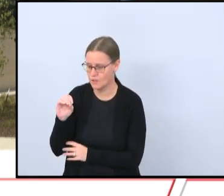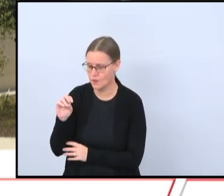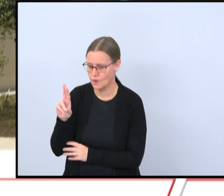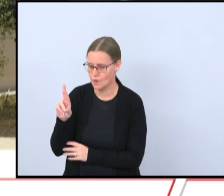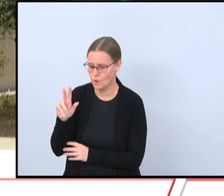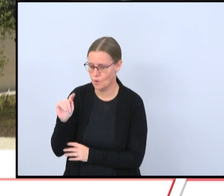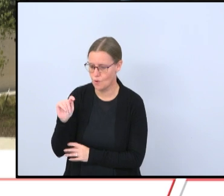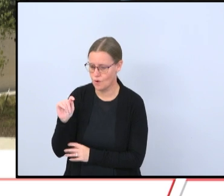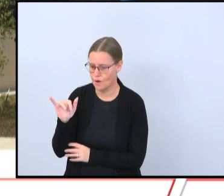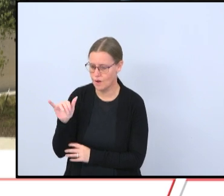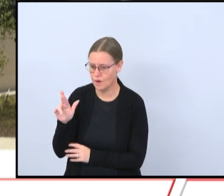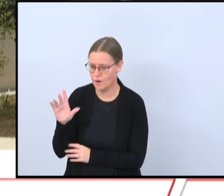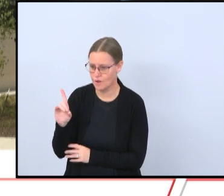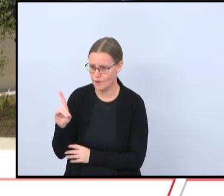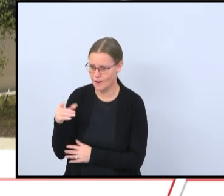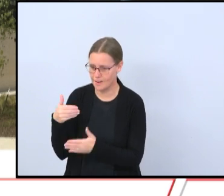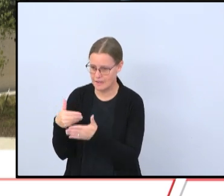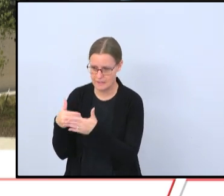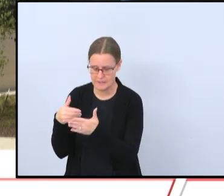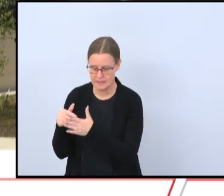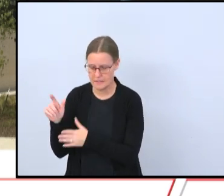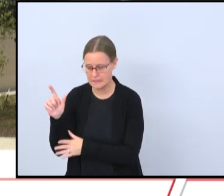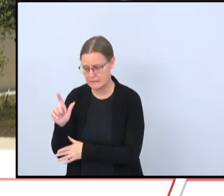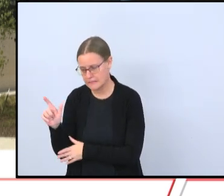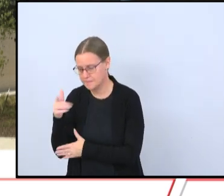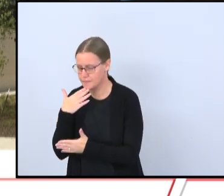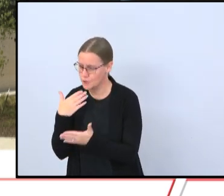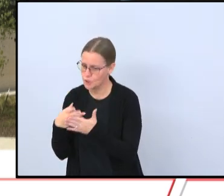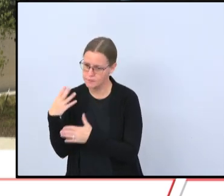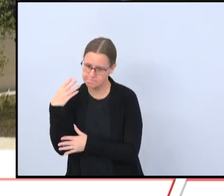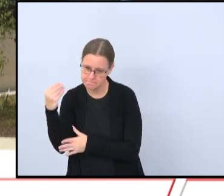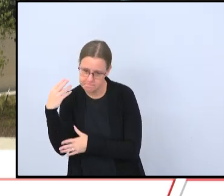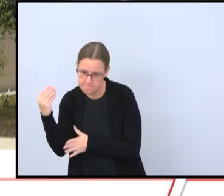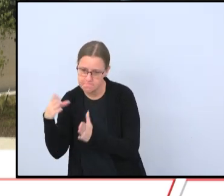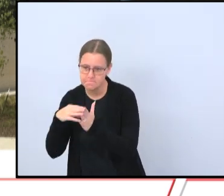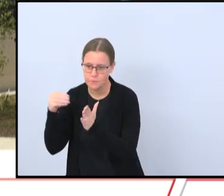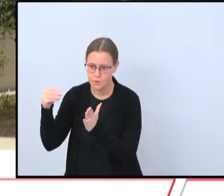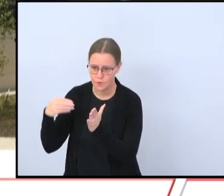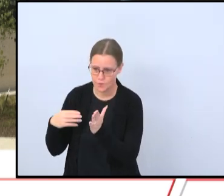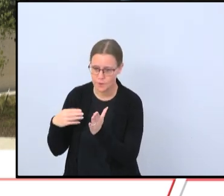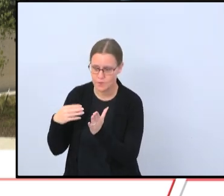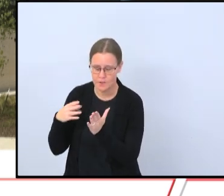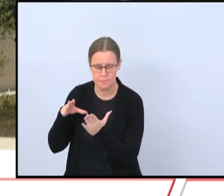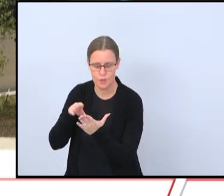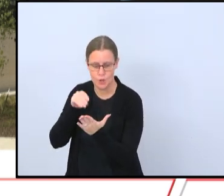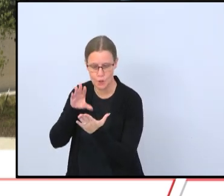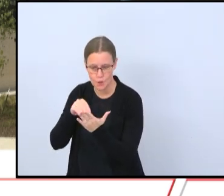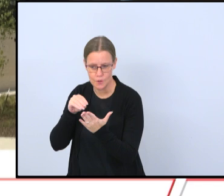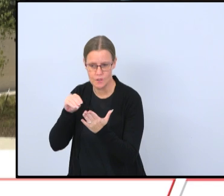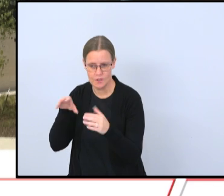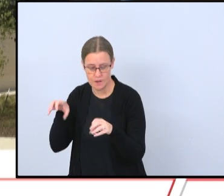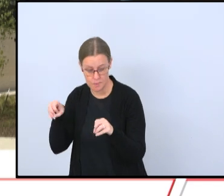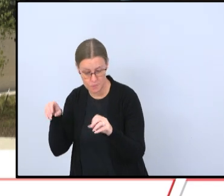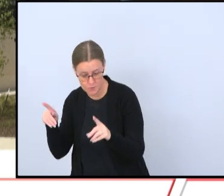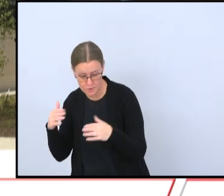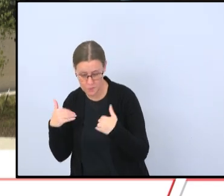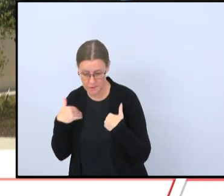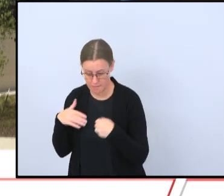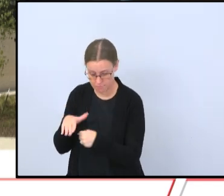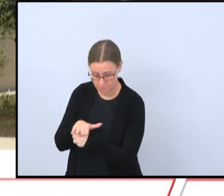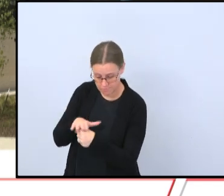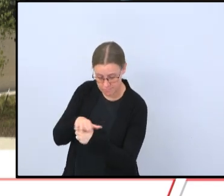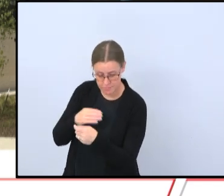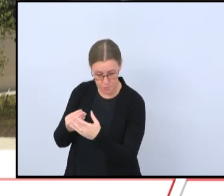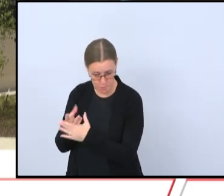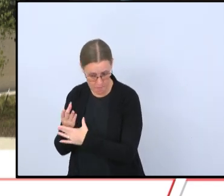front entrance there, right next to the library, a great outdoor learning opportunity. It has some planter boxes there, so the students